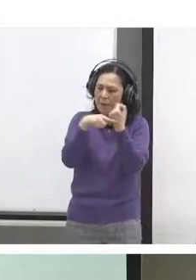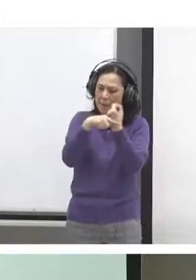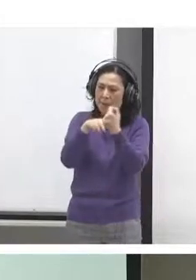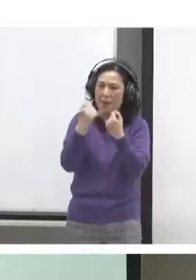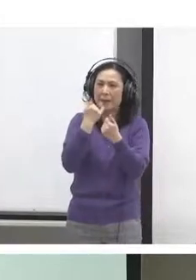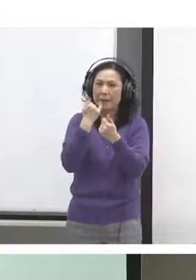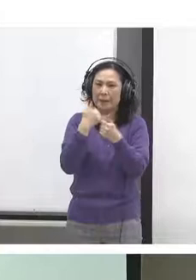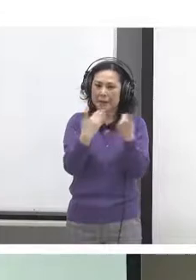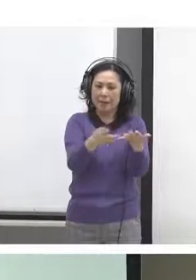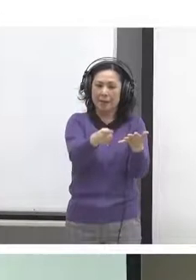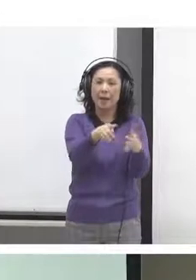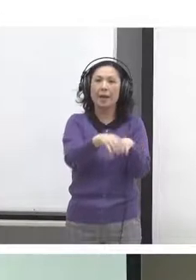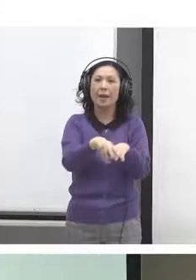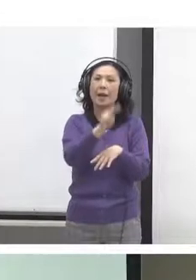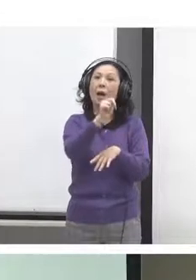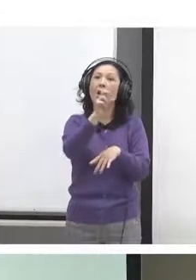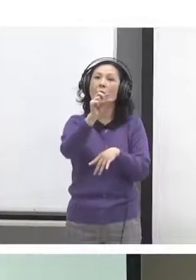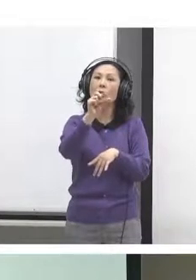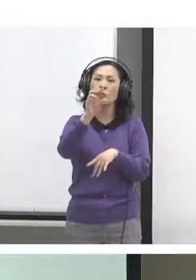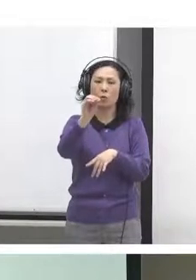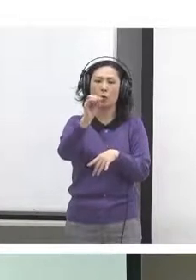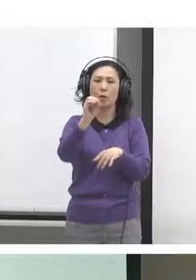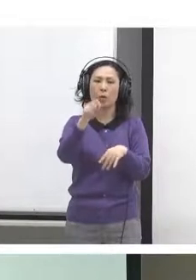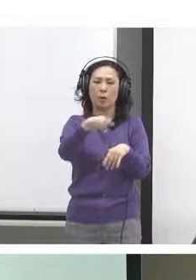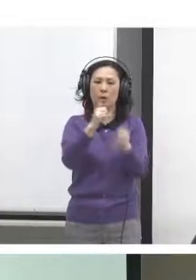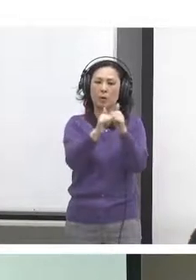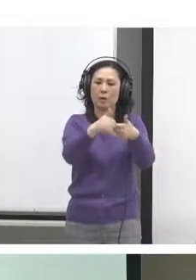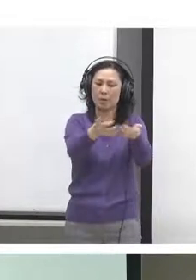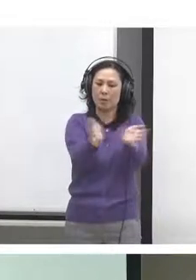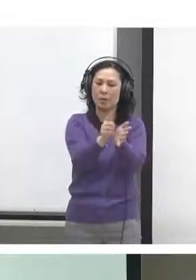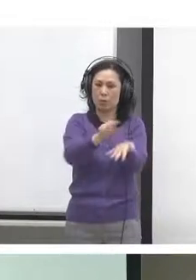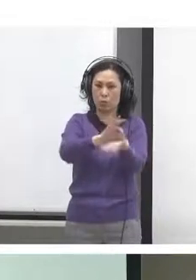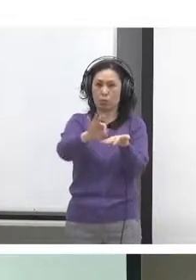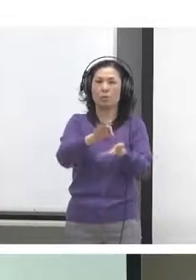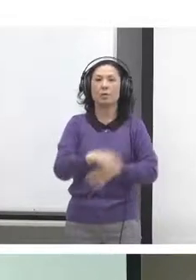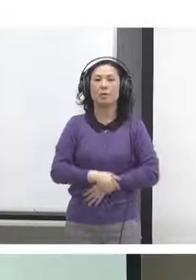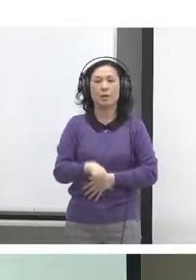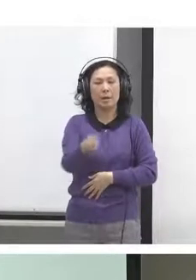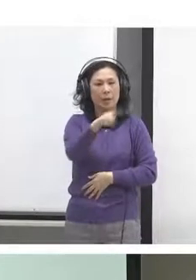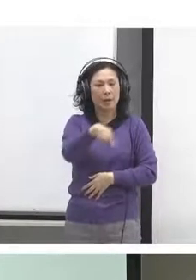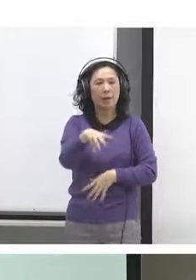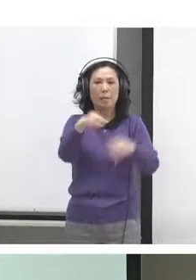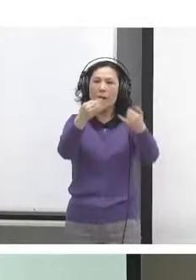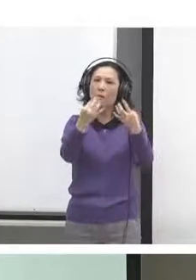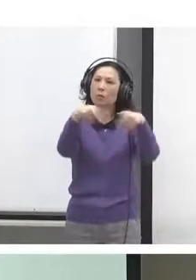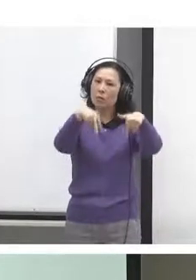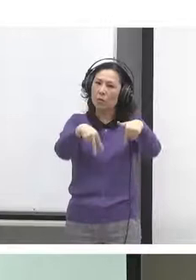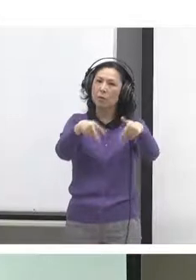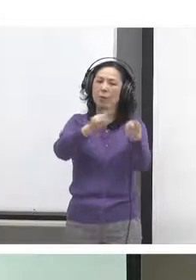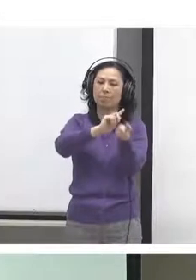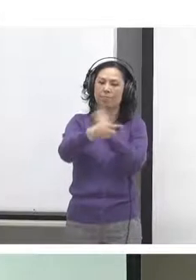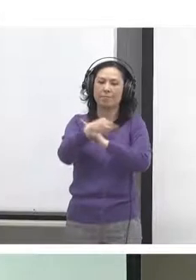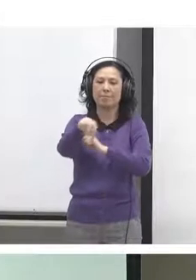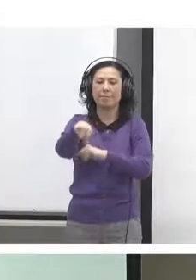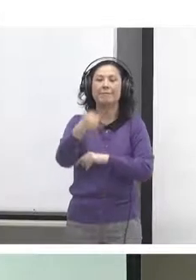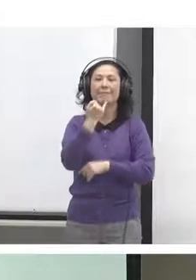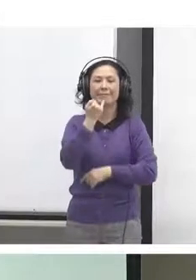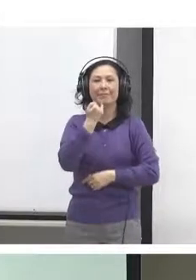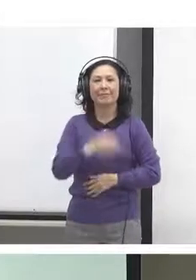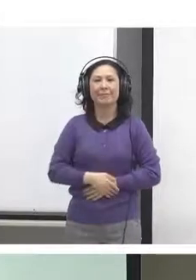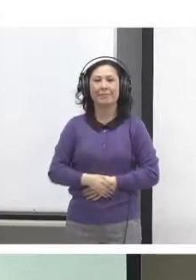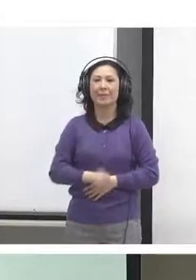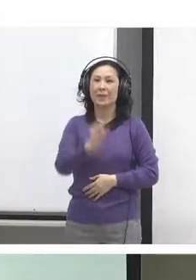digital transformation. The STO's job descriptions are similar to the CTO of general companies,